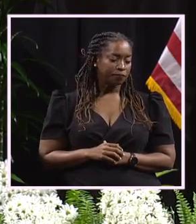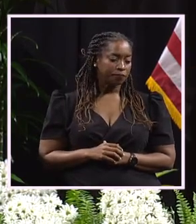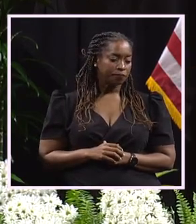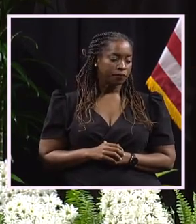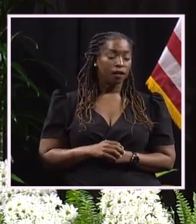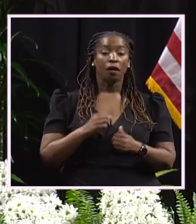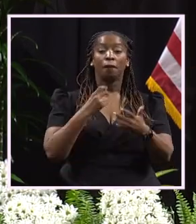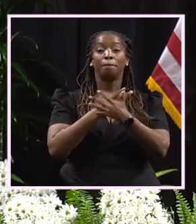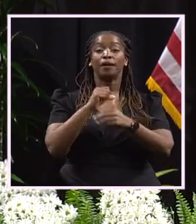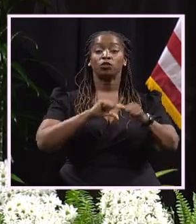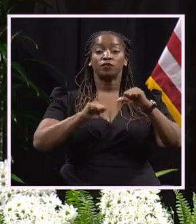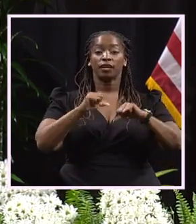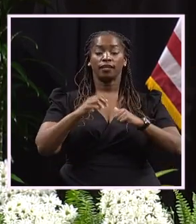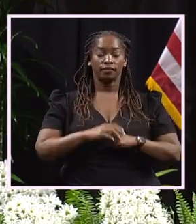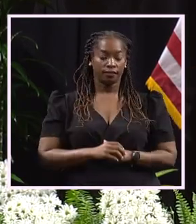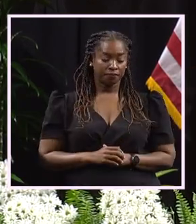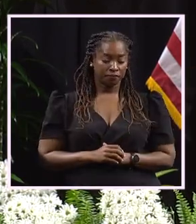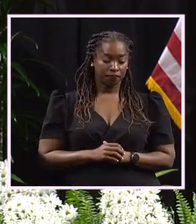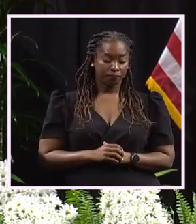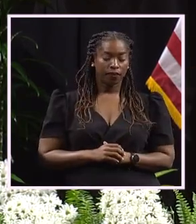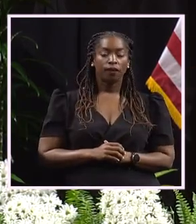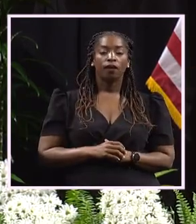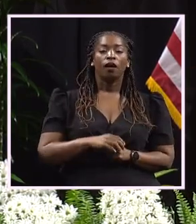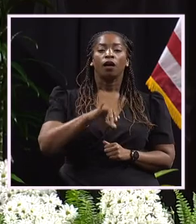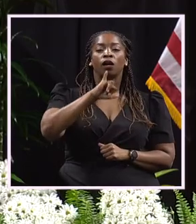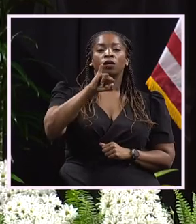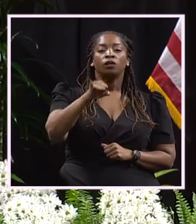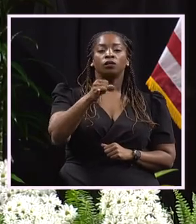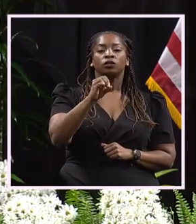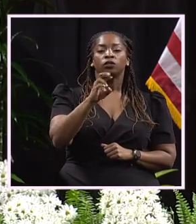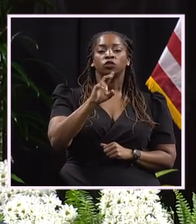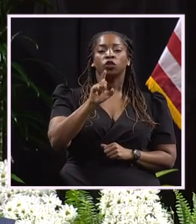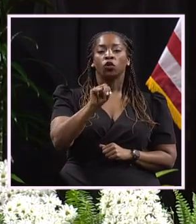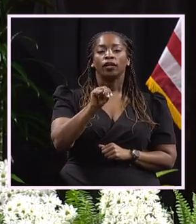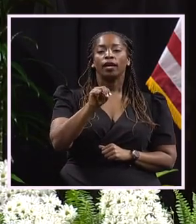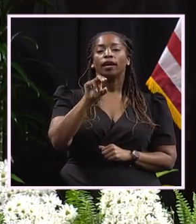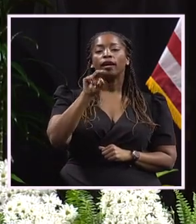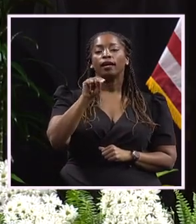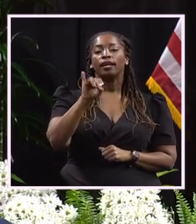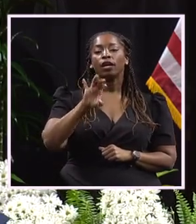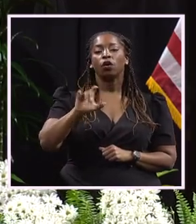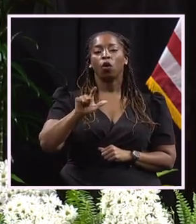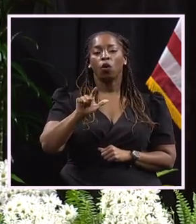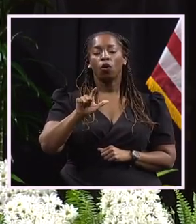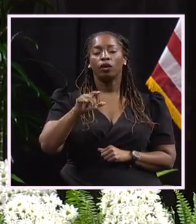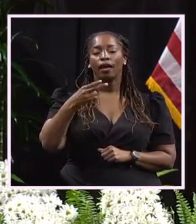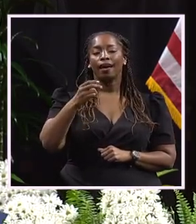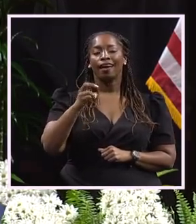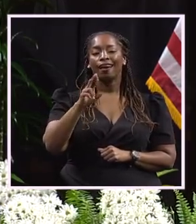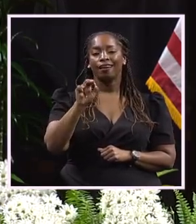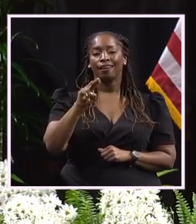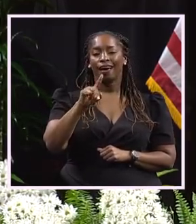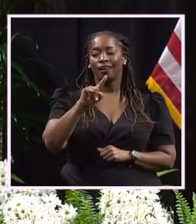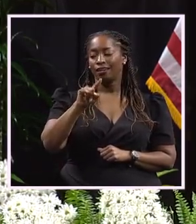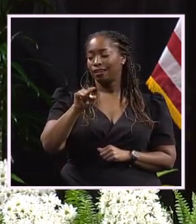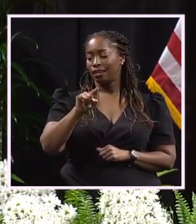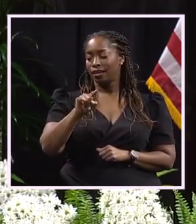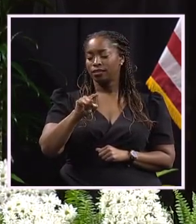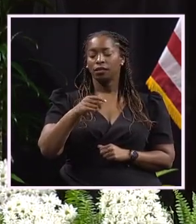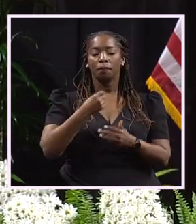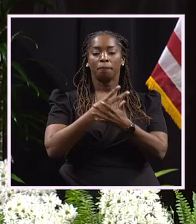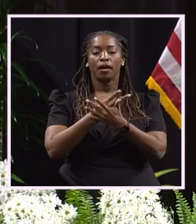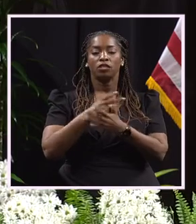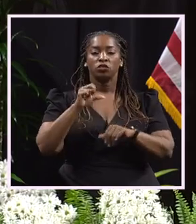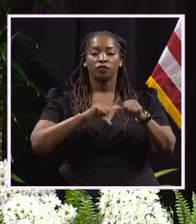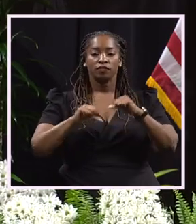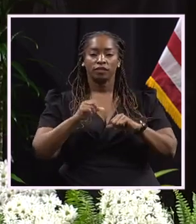Master of Science, Jordan Nicole Hernandez, Master of Science, Christopher Joseph Flood,